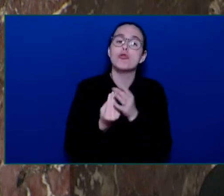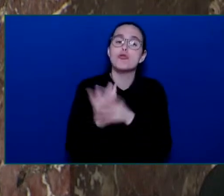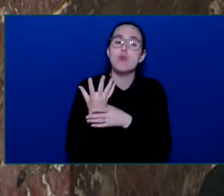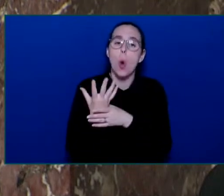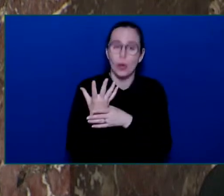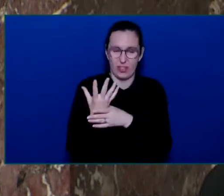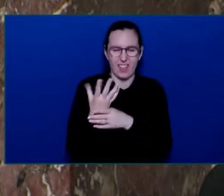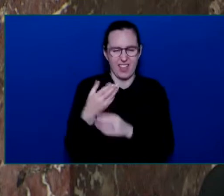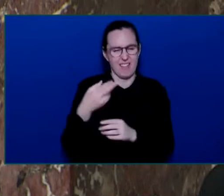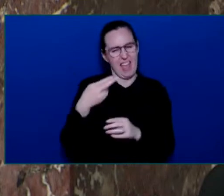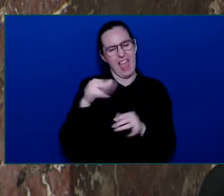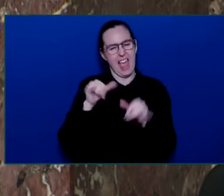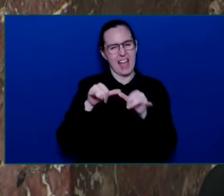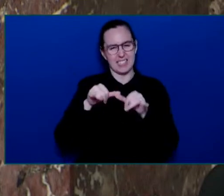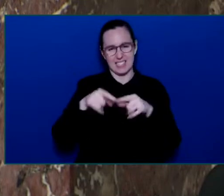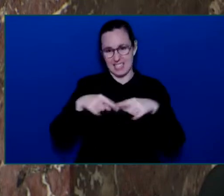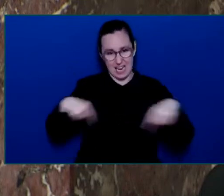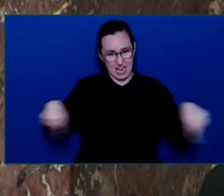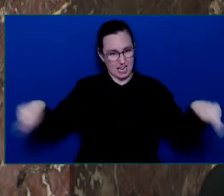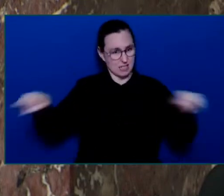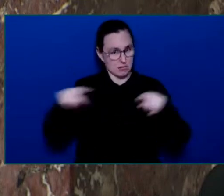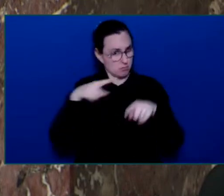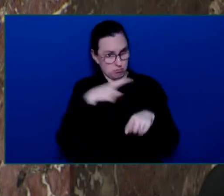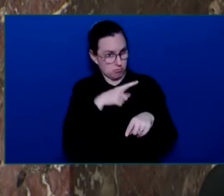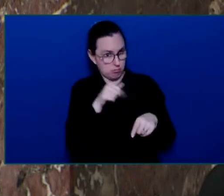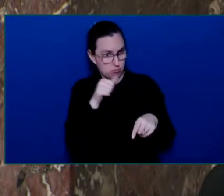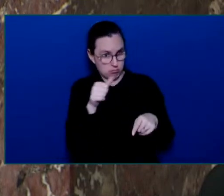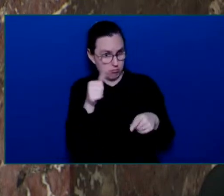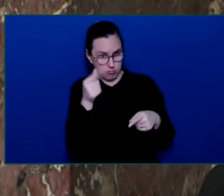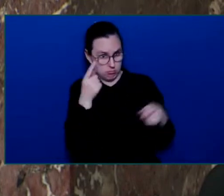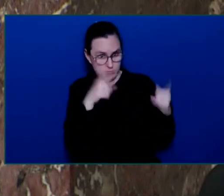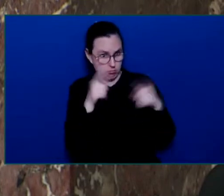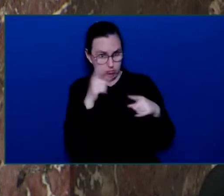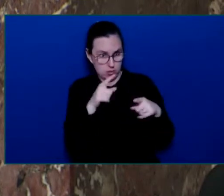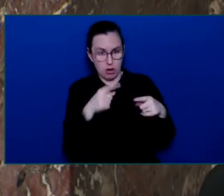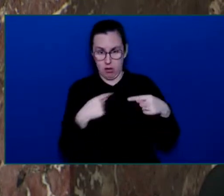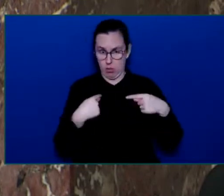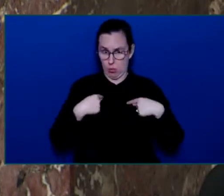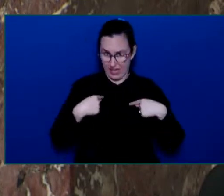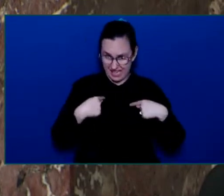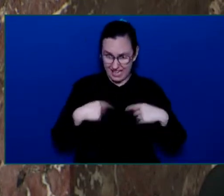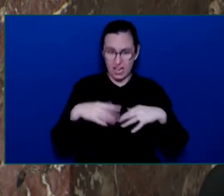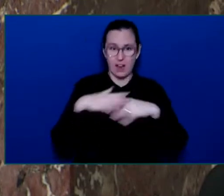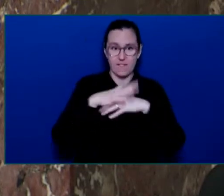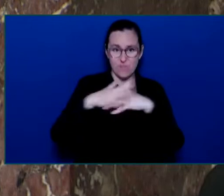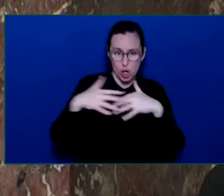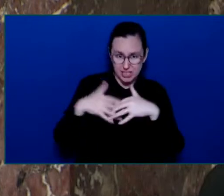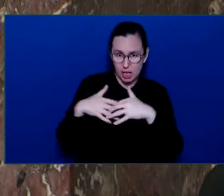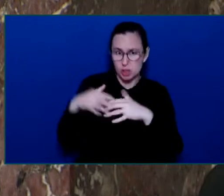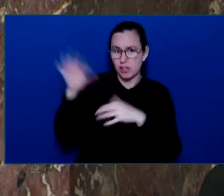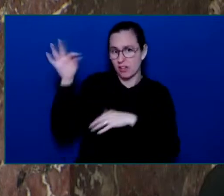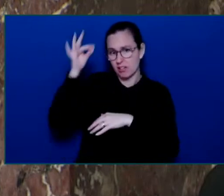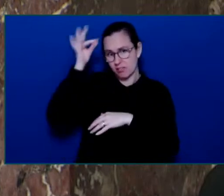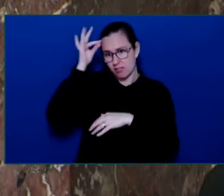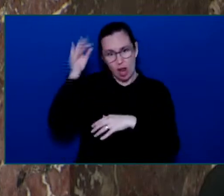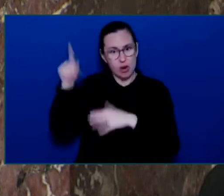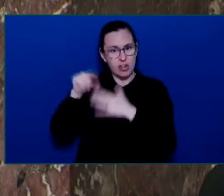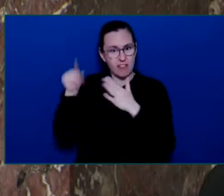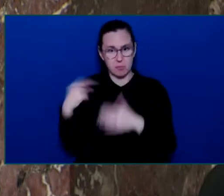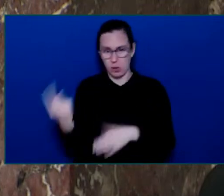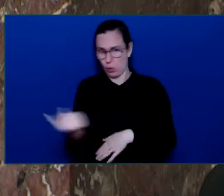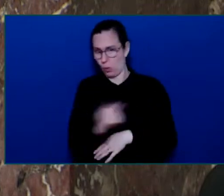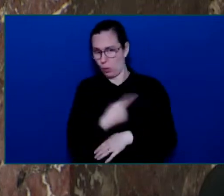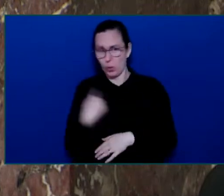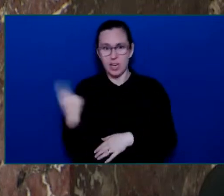critical habitat that would allow, as I said, 150 breeding pairs to exist. I have faith in our partnerships with the Spuzin